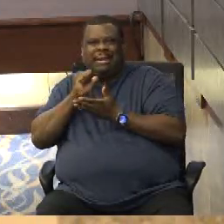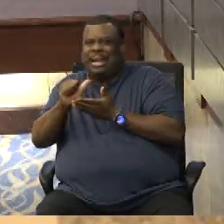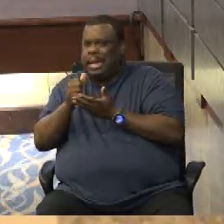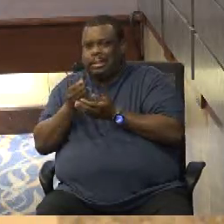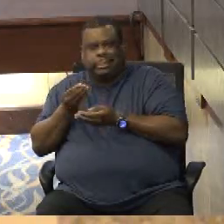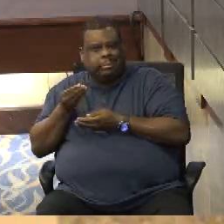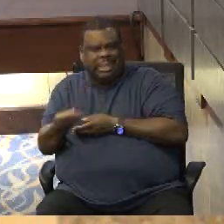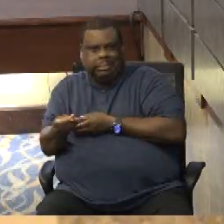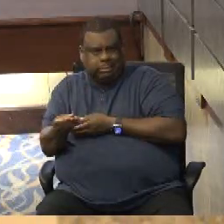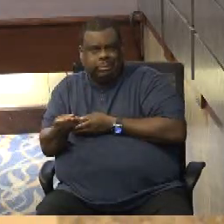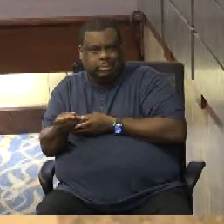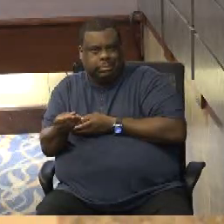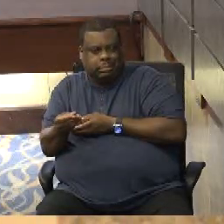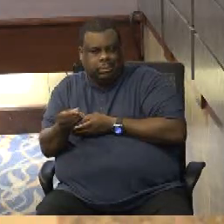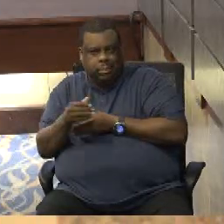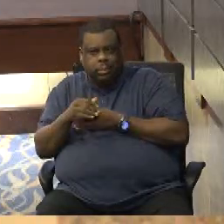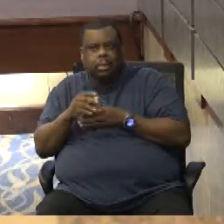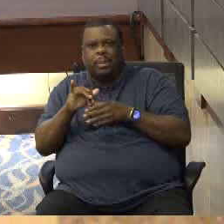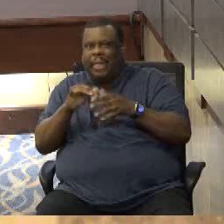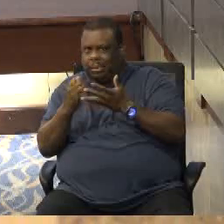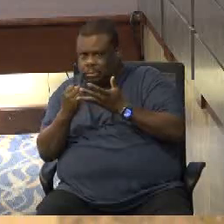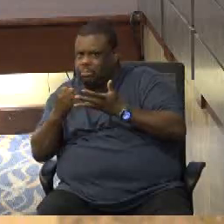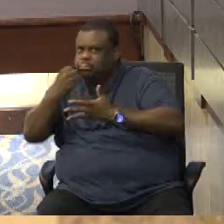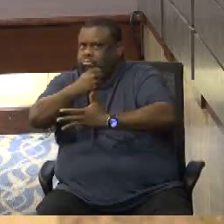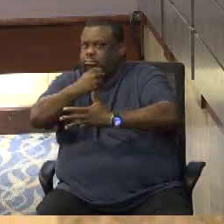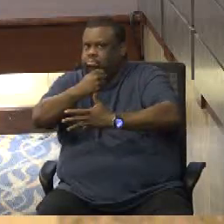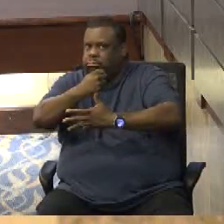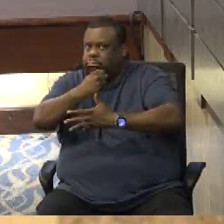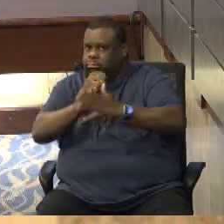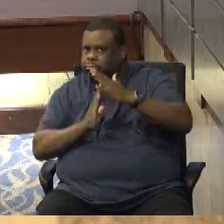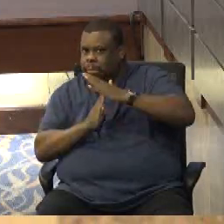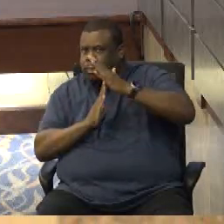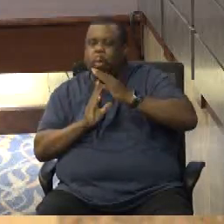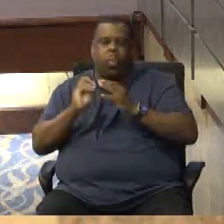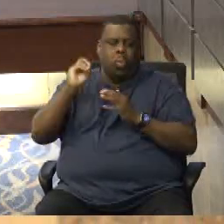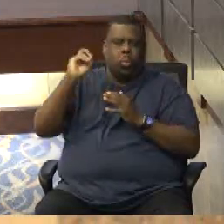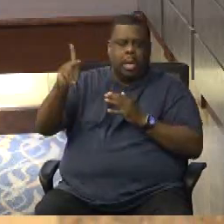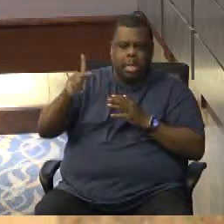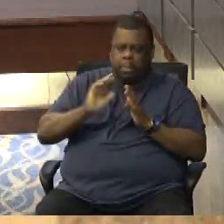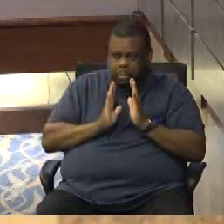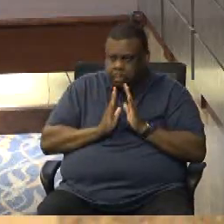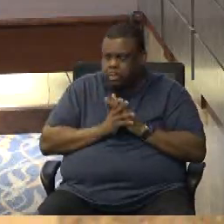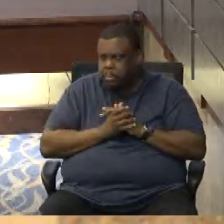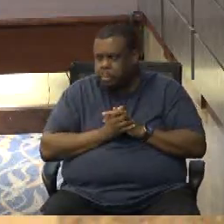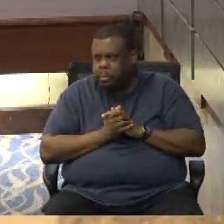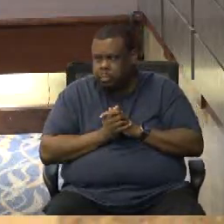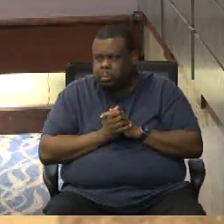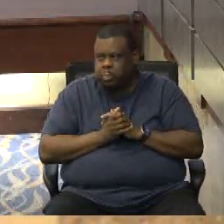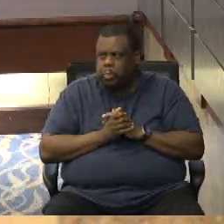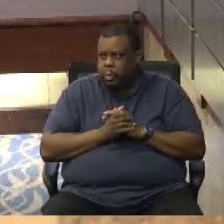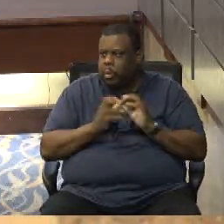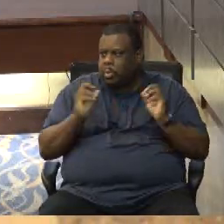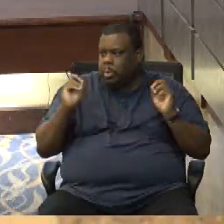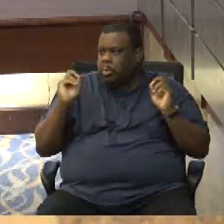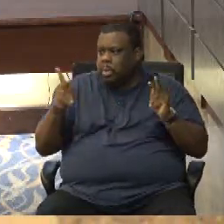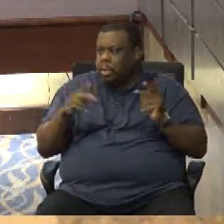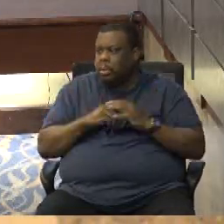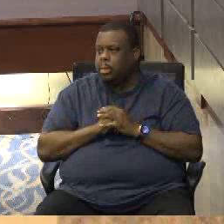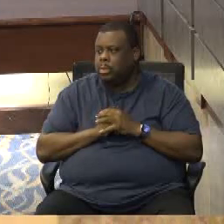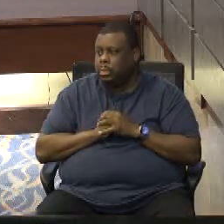revenue. So. Okay, they're in the top number, they're at 7.2. Okay. Yes, sir. All right, so that, all right, I'm with you. 'Cause,